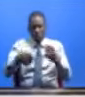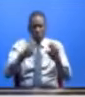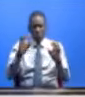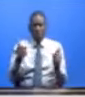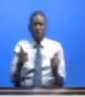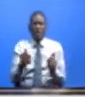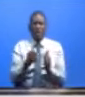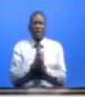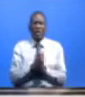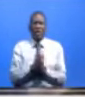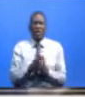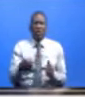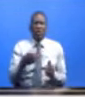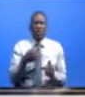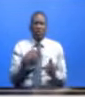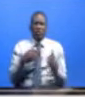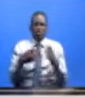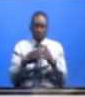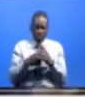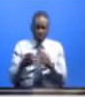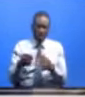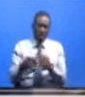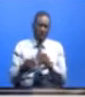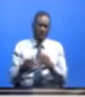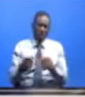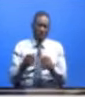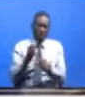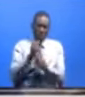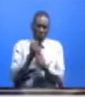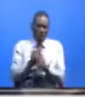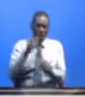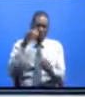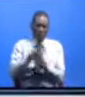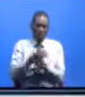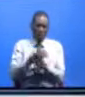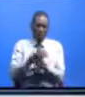progressing well. We are at the start of the journey though, so there's a lot more work to do.